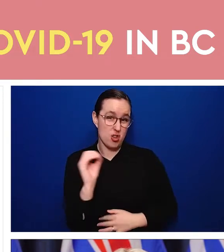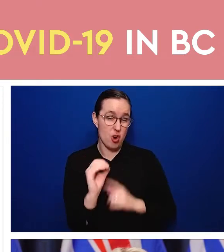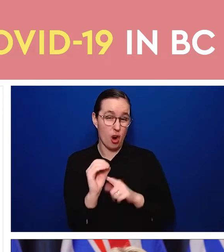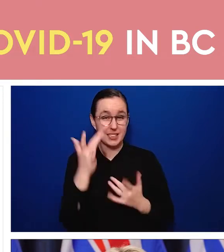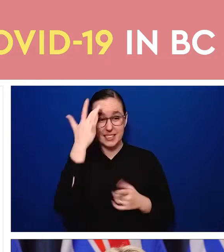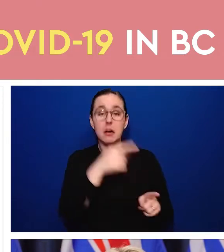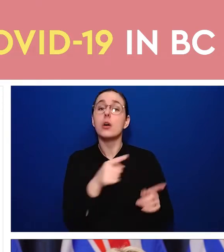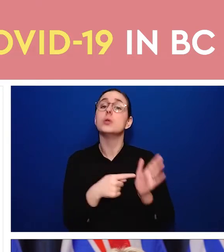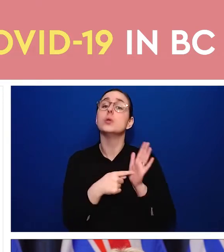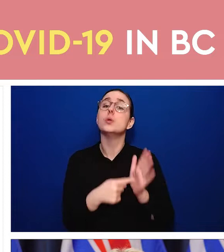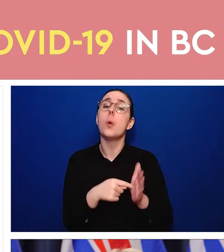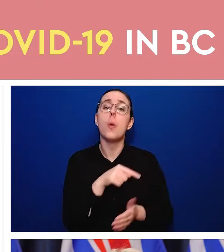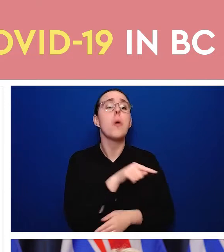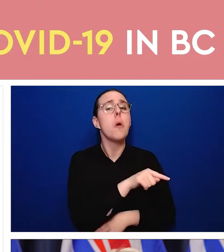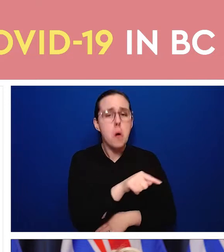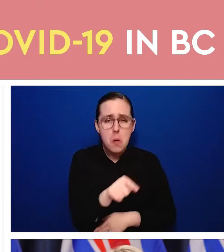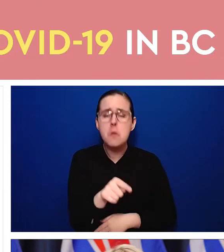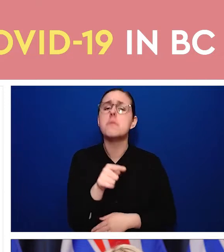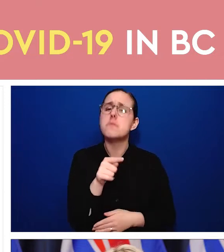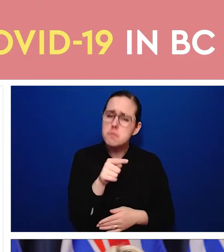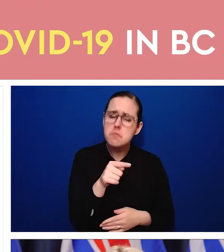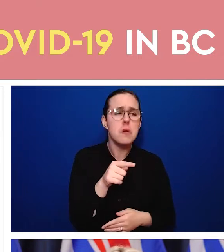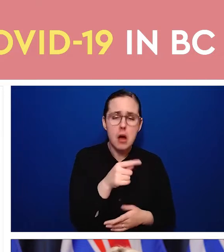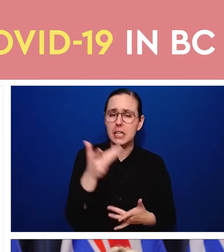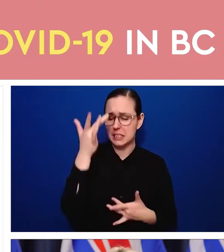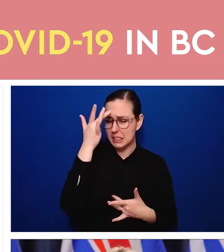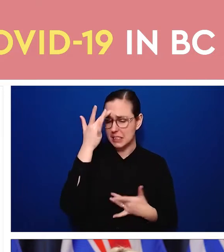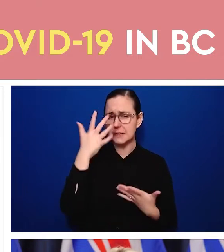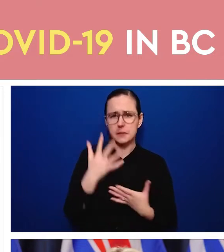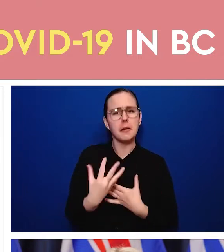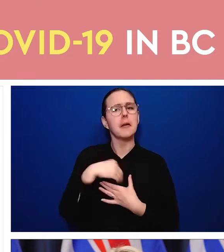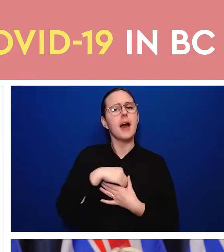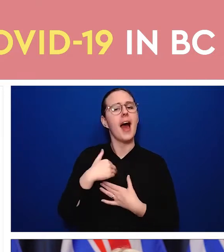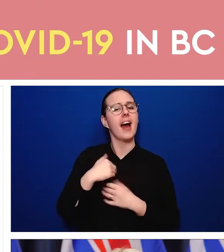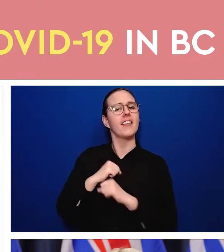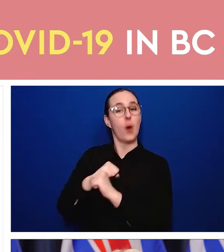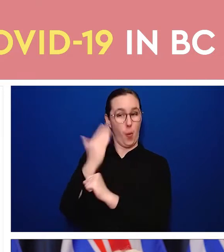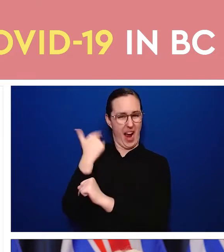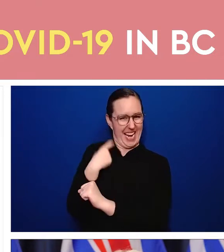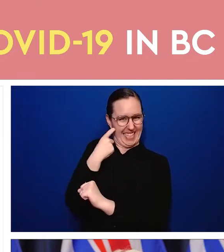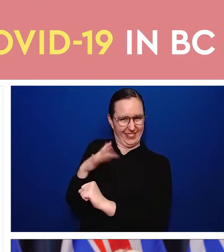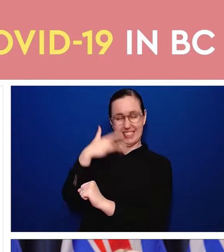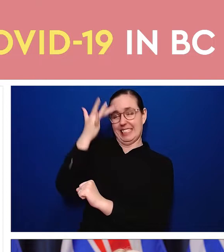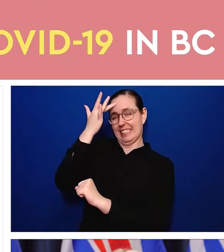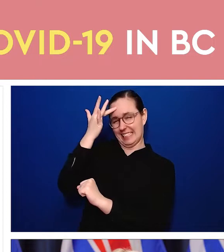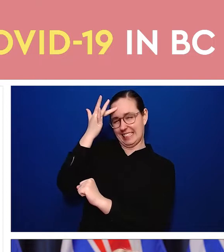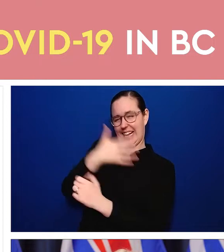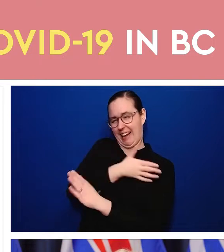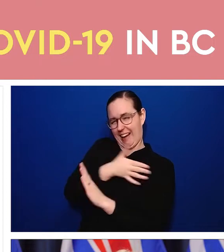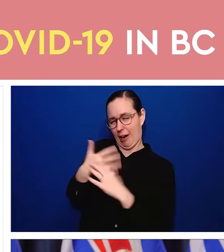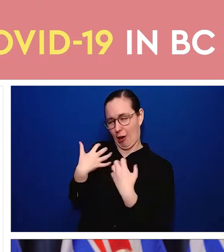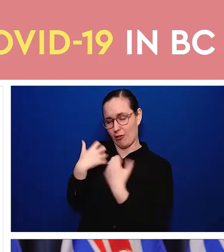is also an increase of protection that we have of immunity across our communities. We know that people who have 2 doses